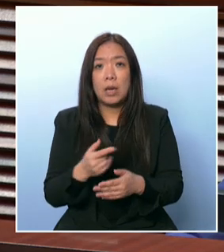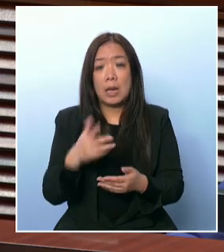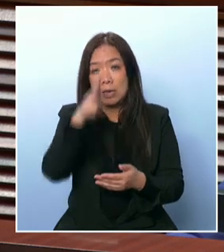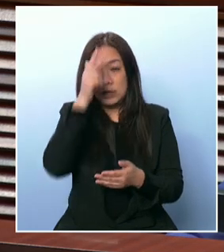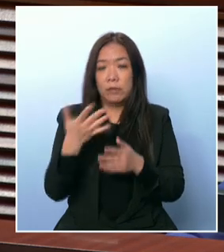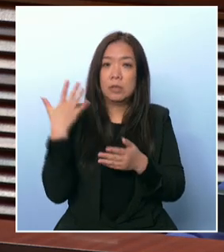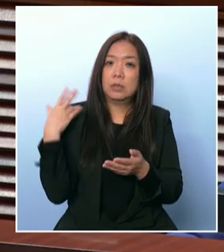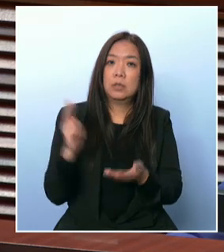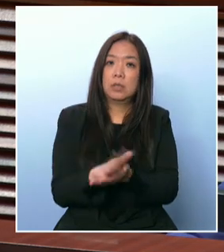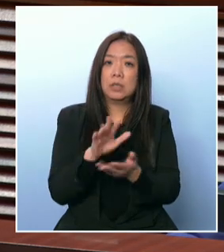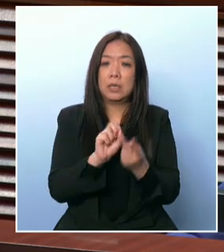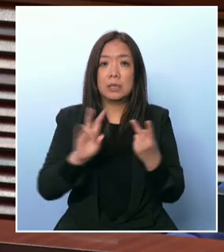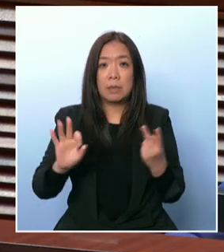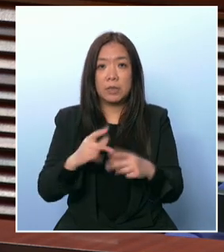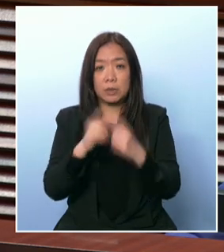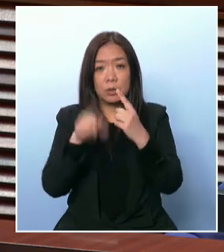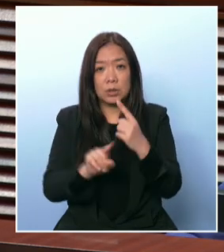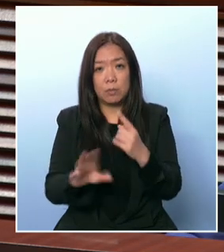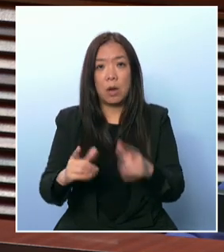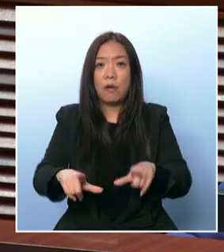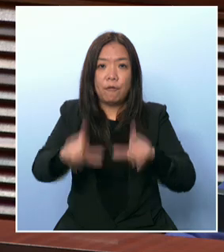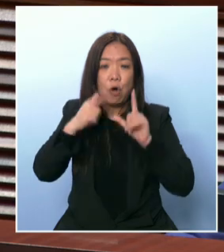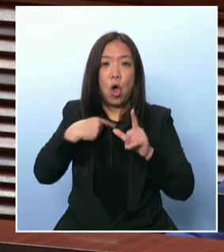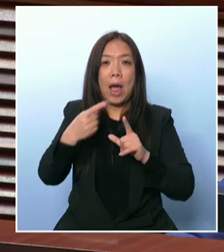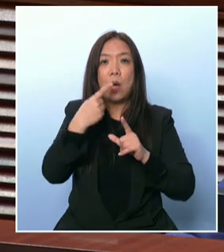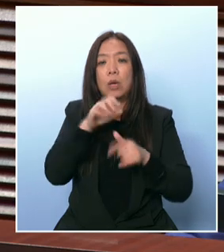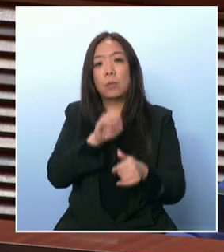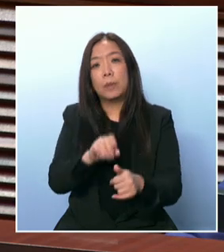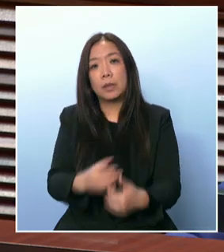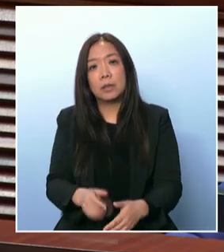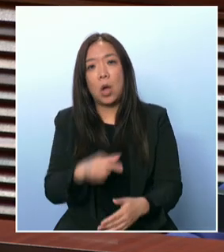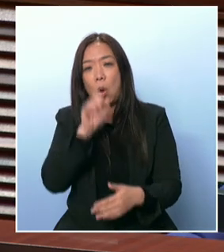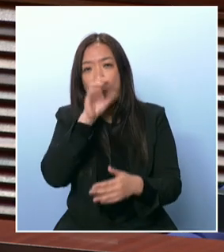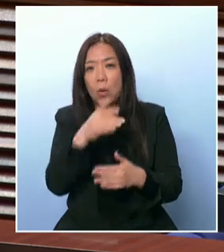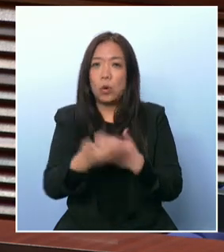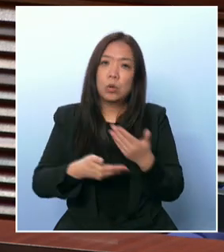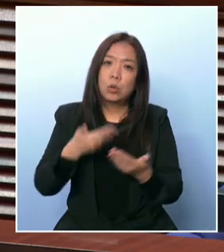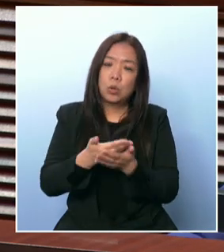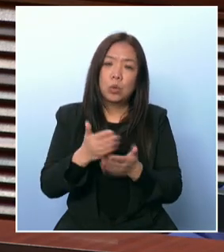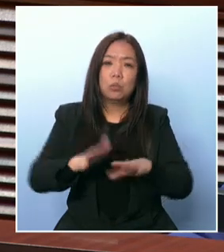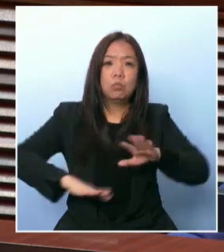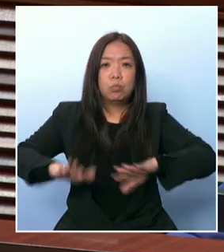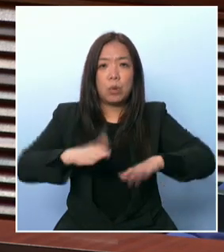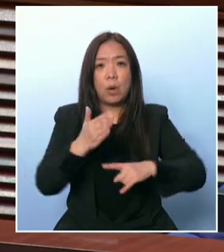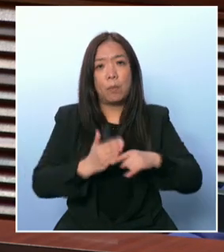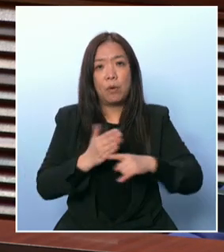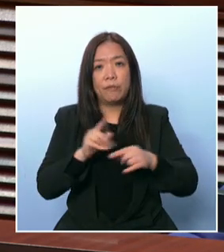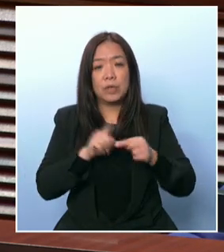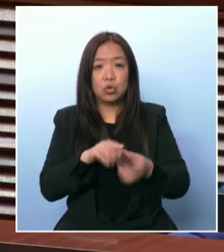increase the number of quota places offered by these medicine? Now, the government's reply to my oral question,